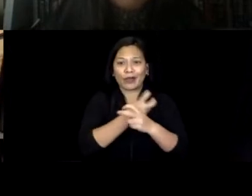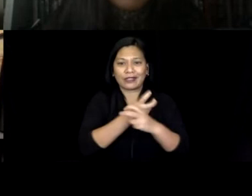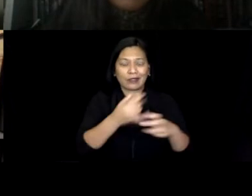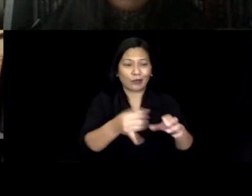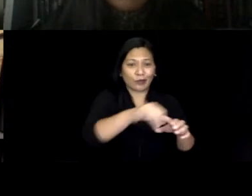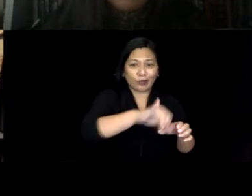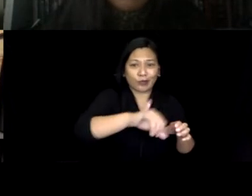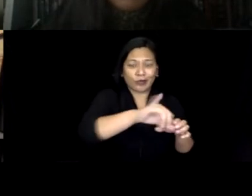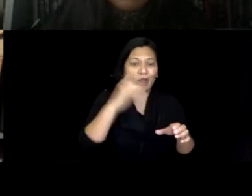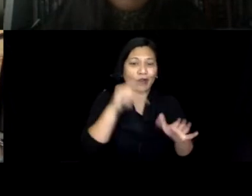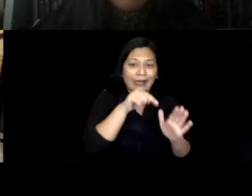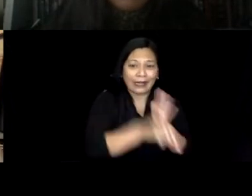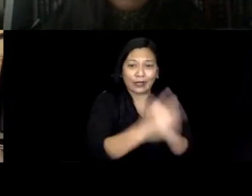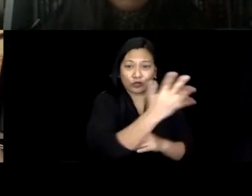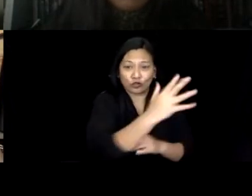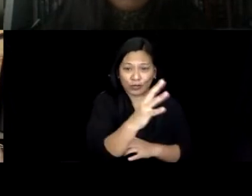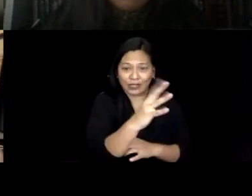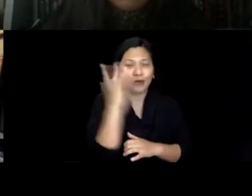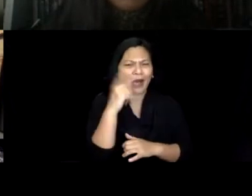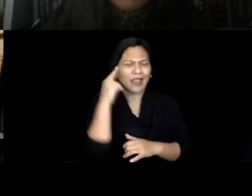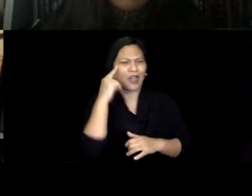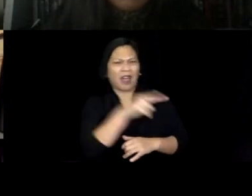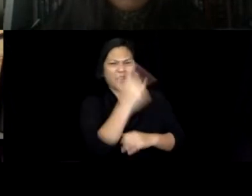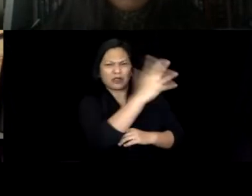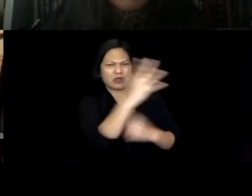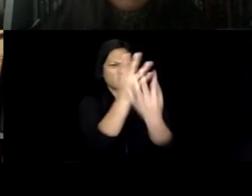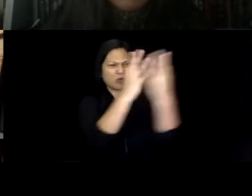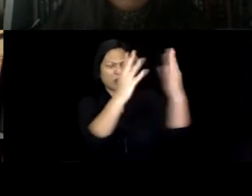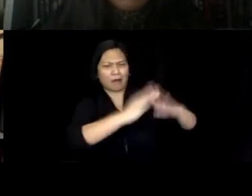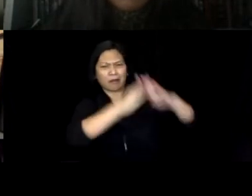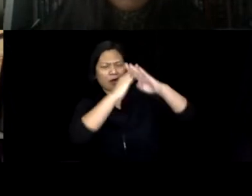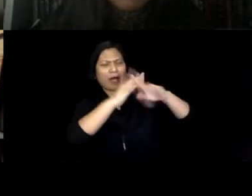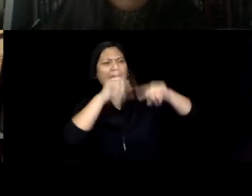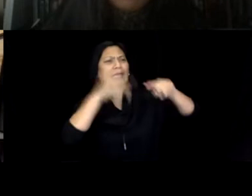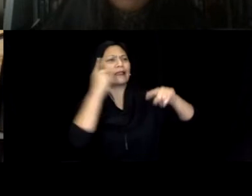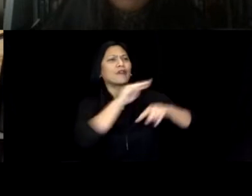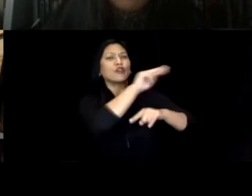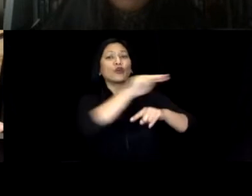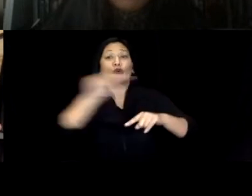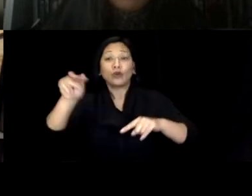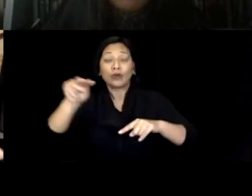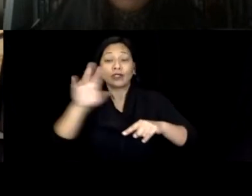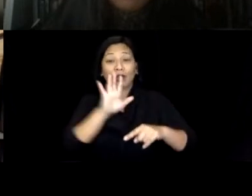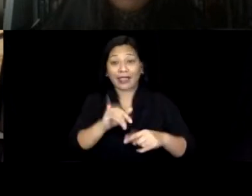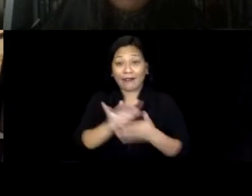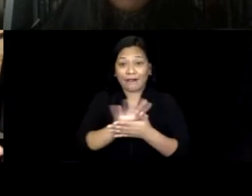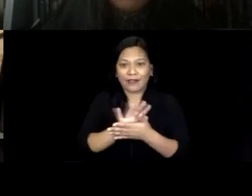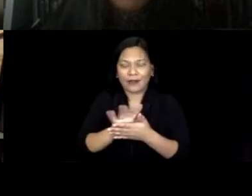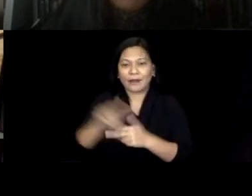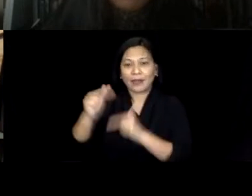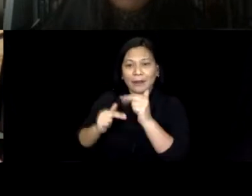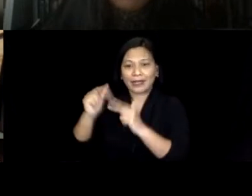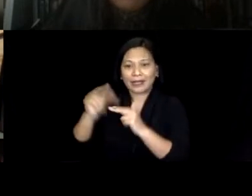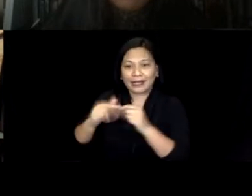And so it's all about, so in the film, the apartment is a character, her control, it represents